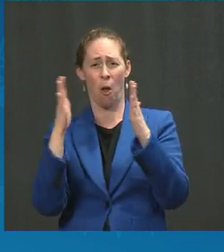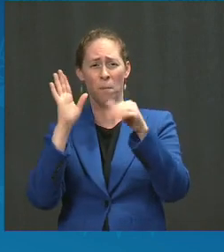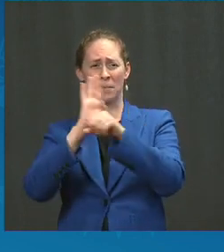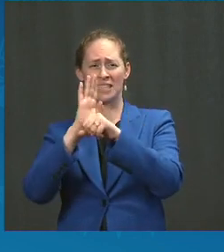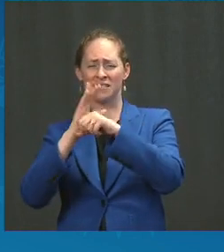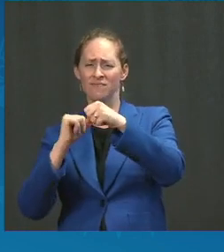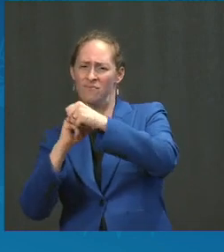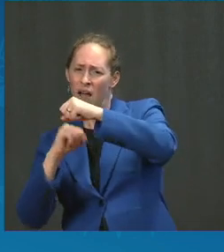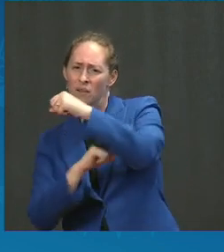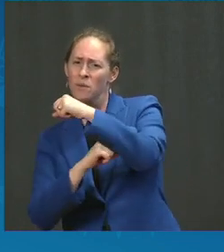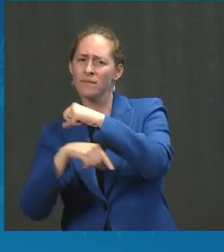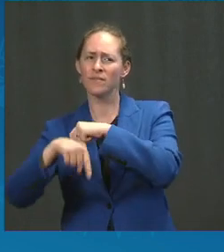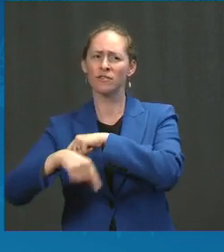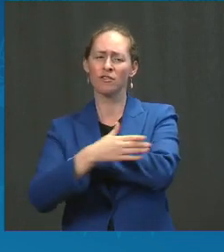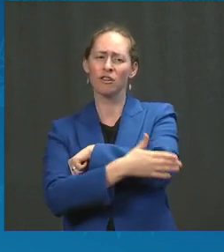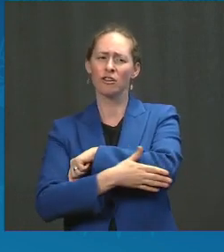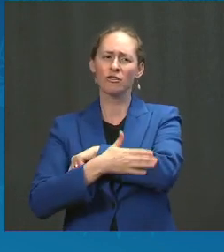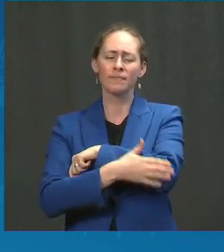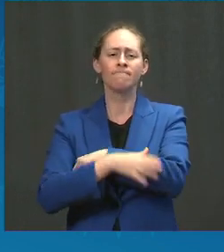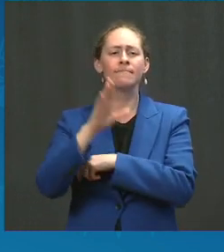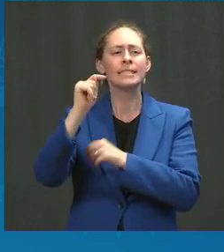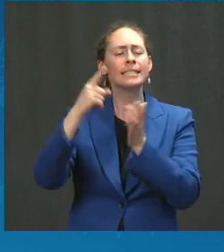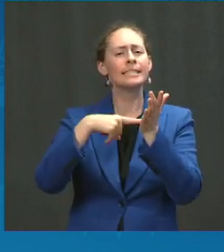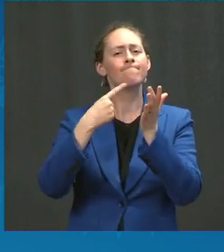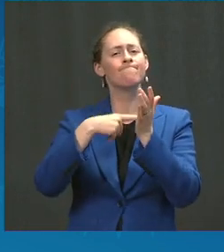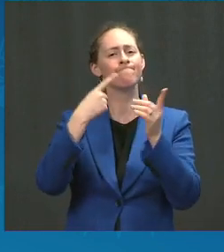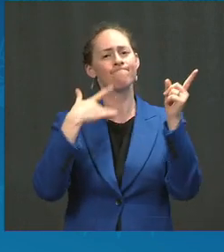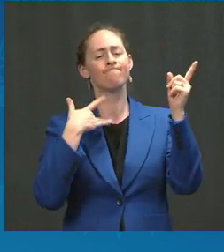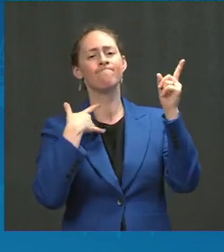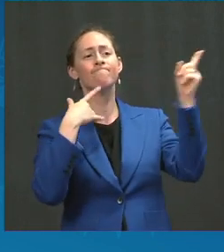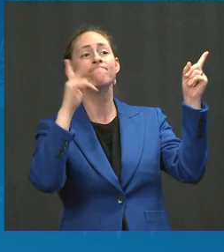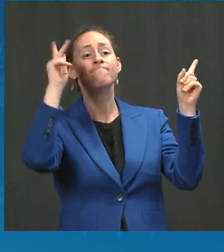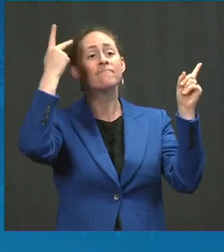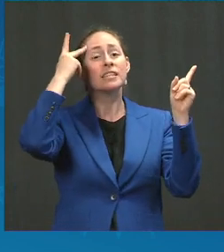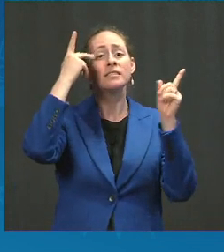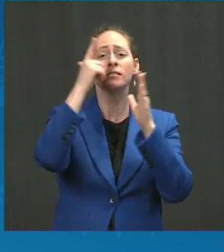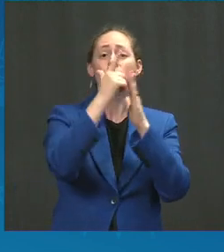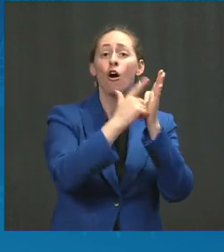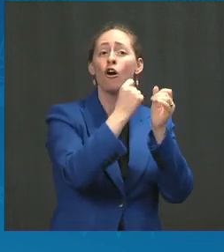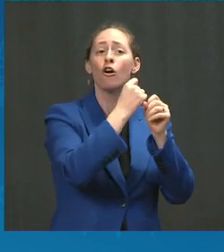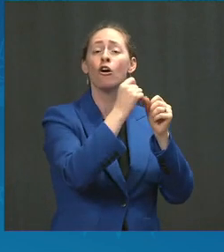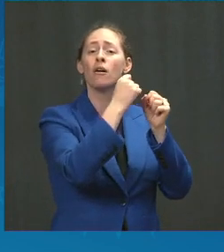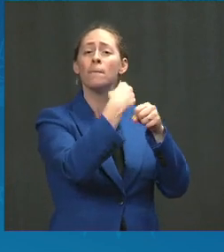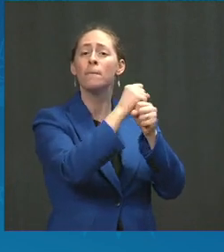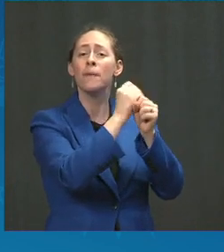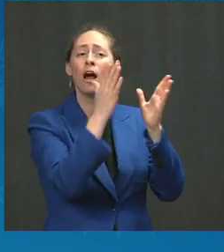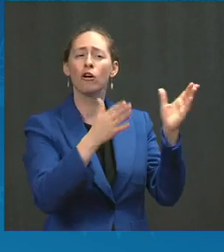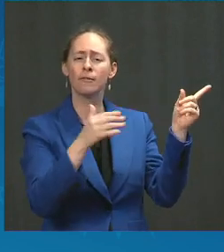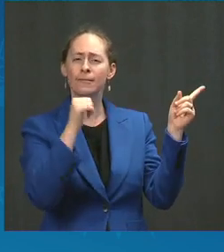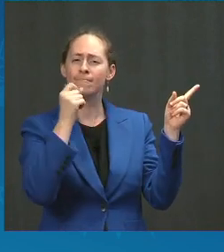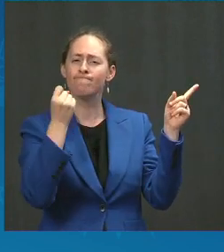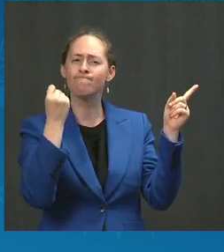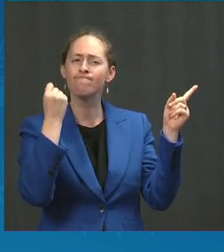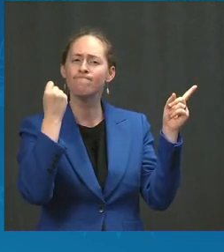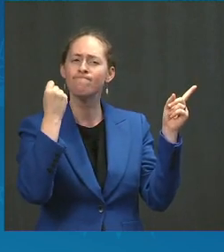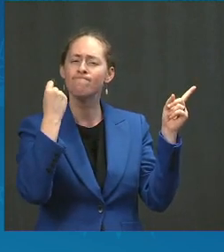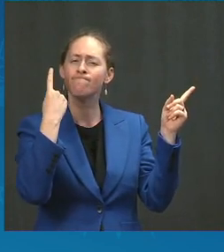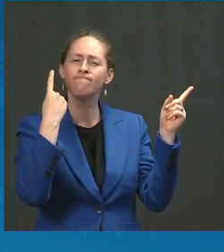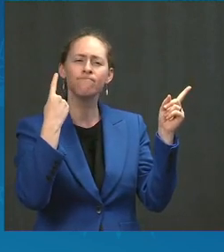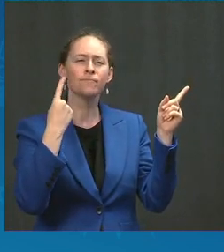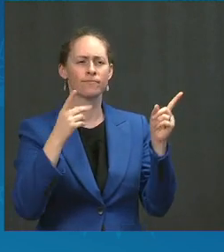policymakers just don't hear us. How are you to make small businesses have a voice in your